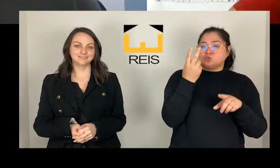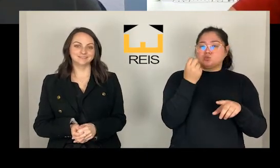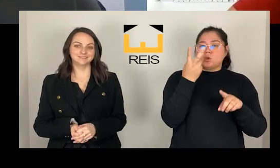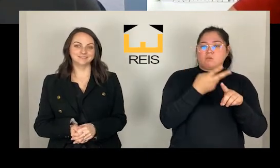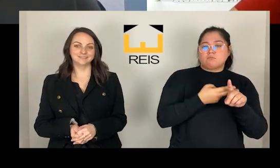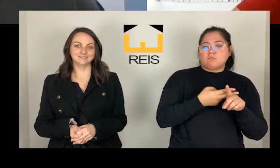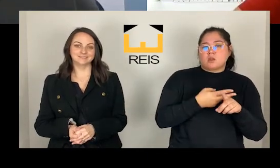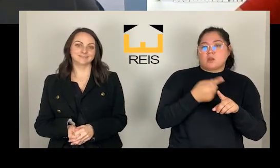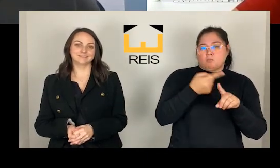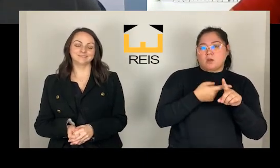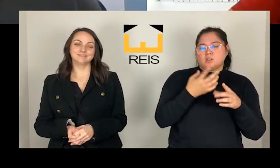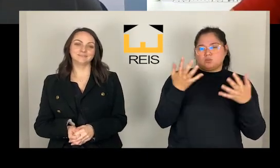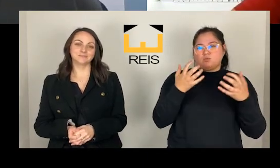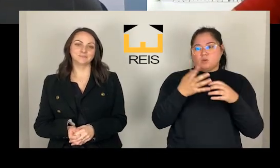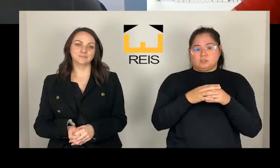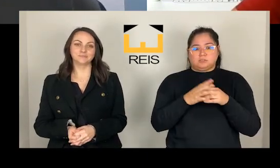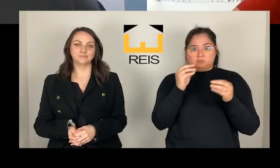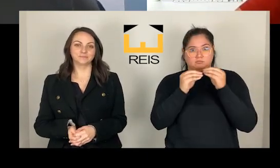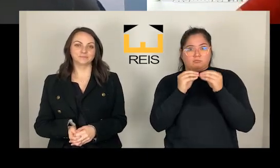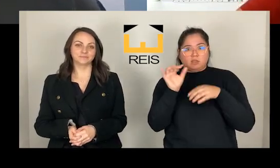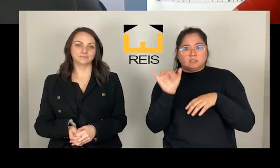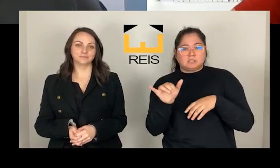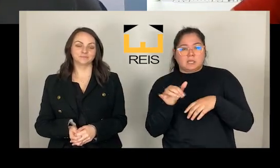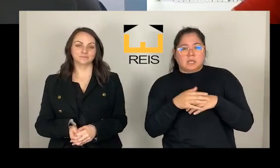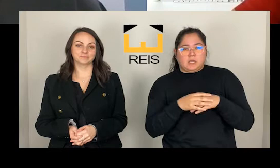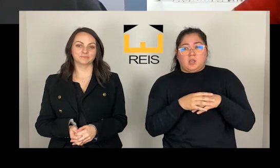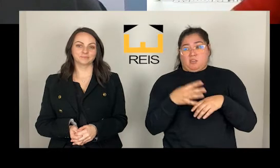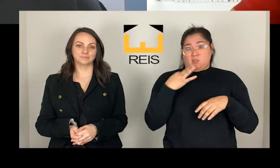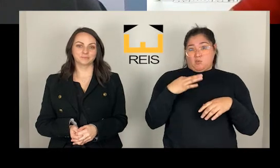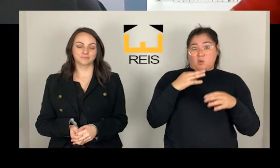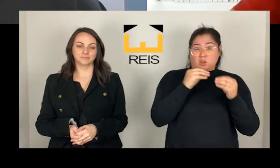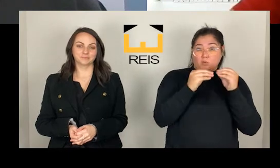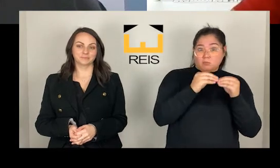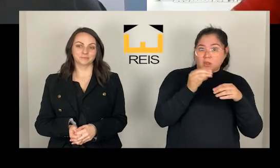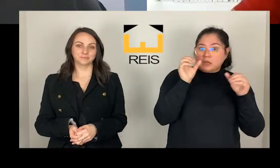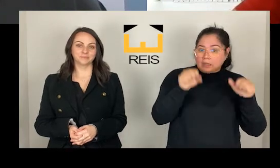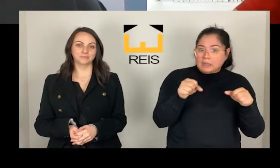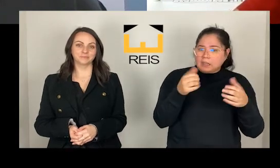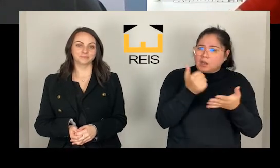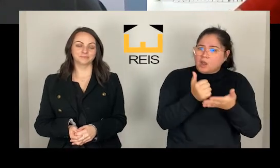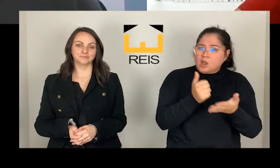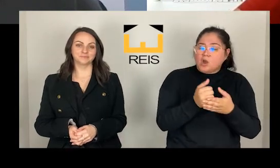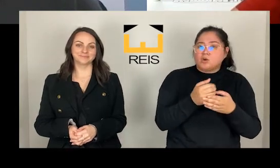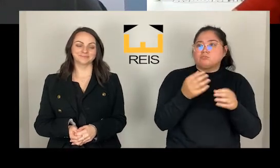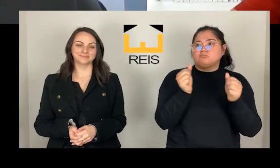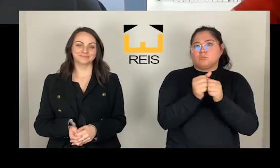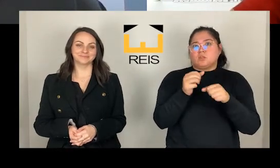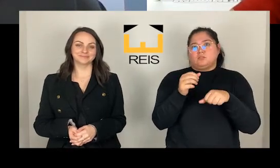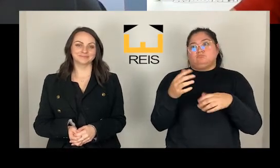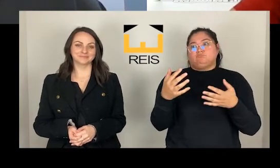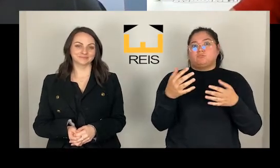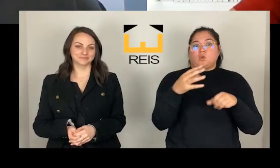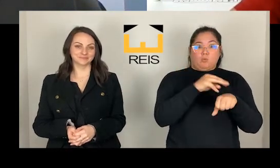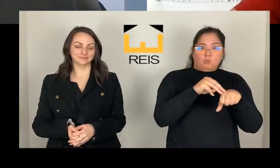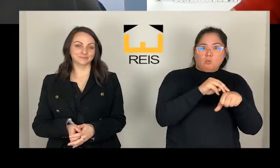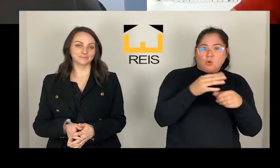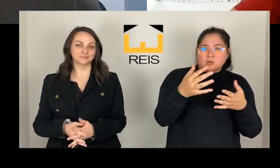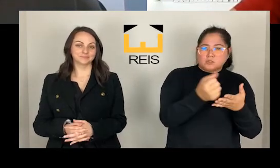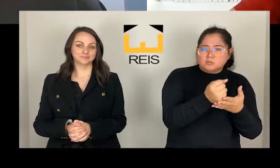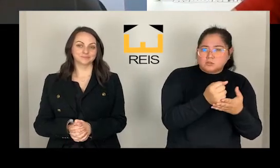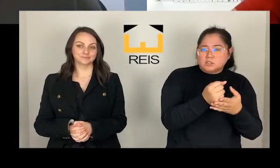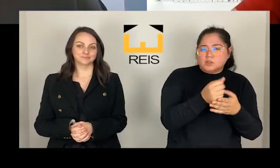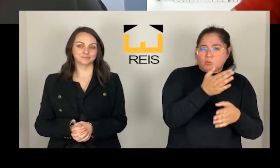top of that, the assistance of the credit repair program could get them to obtaining a mortgage, possibly within 12 months,